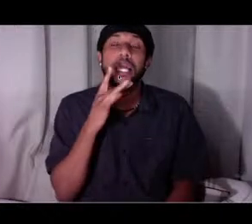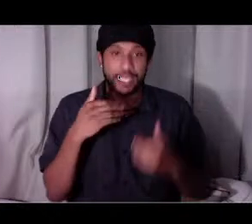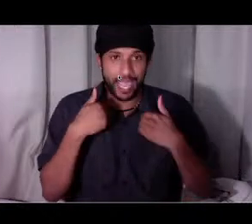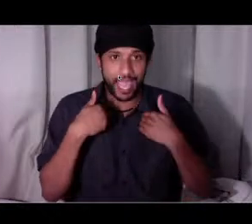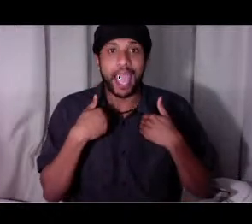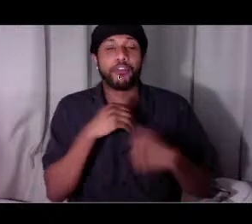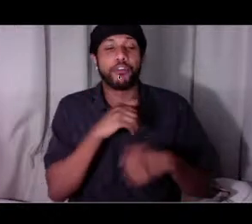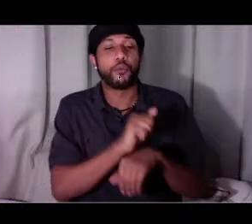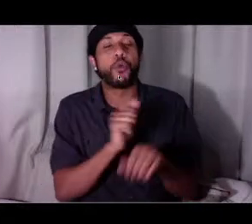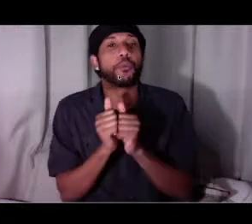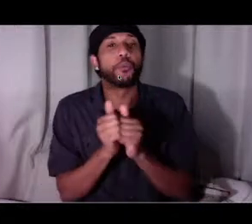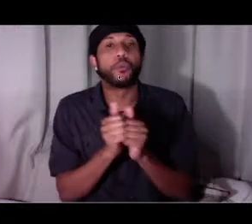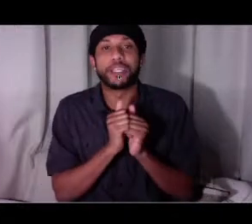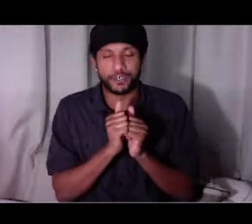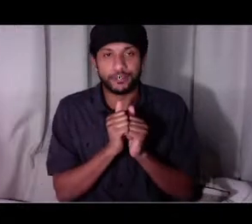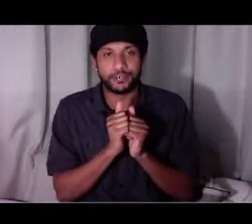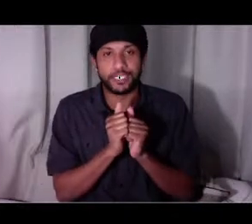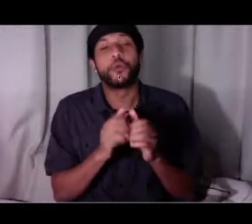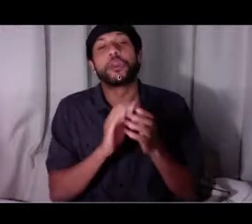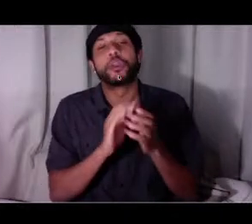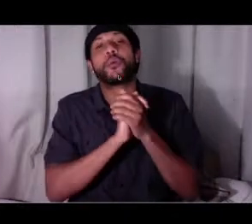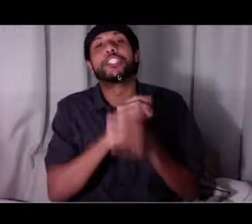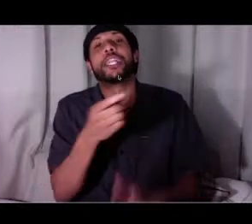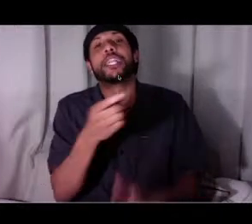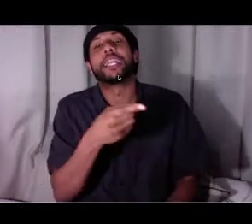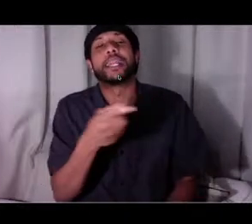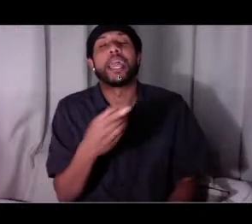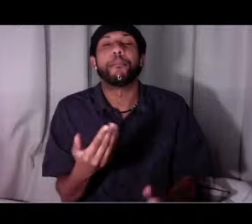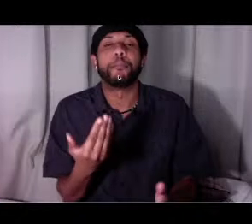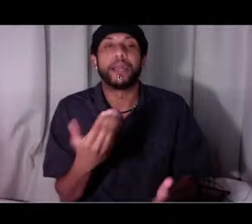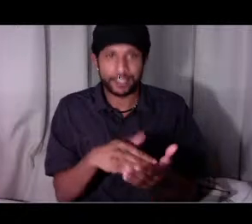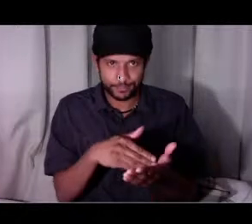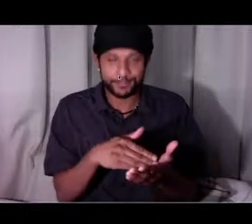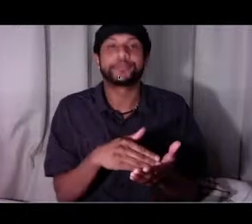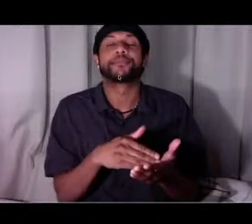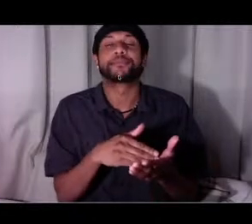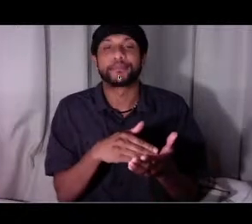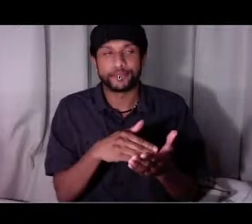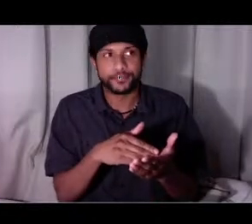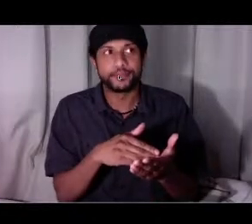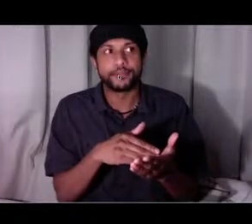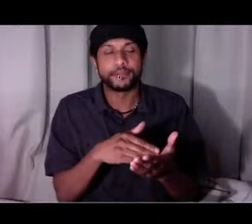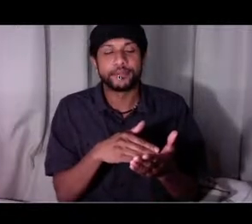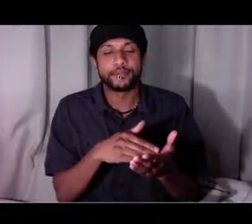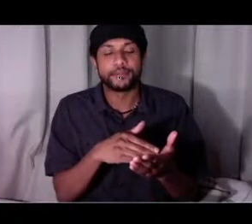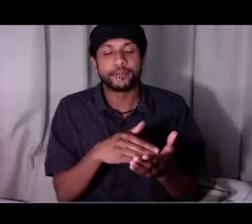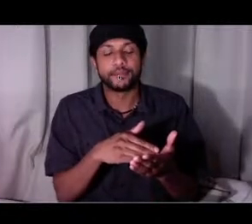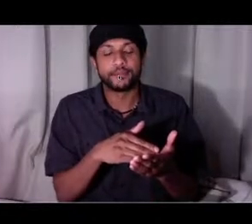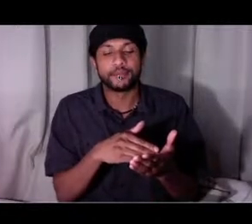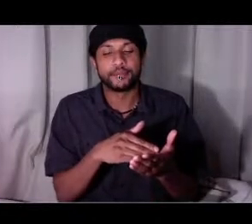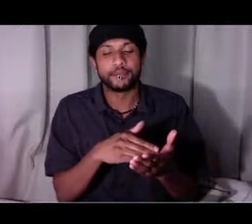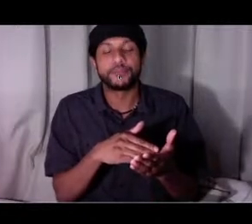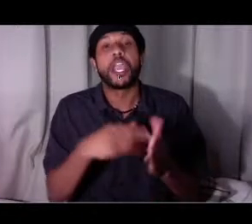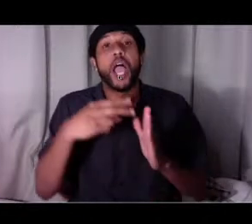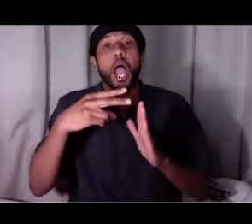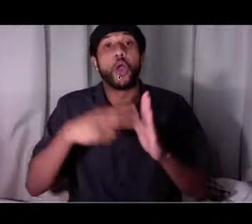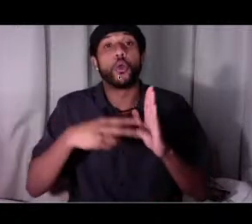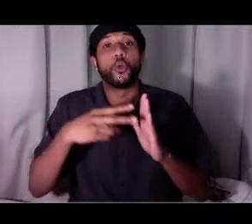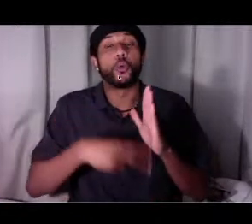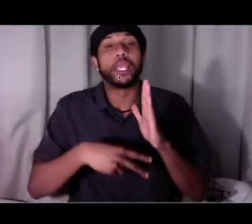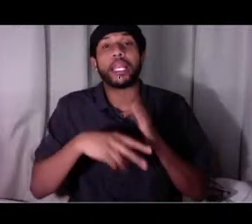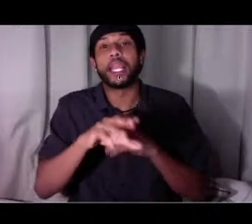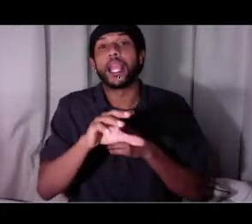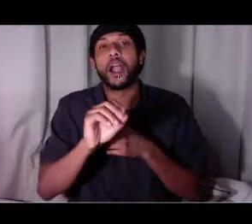with us so congratulations to them again um our our read uh reading